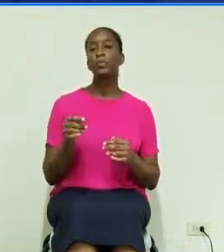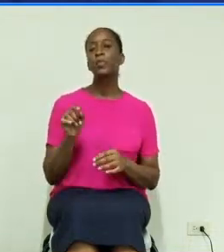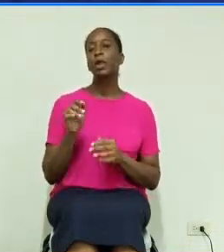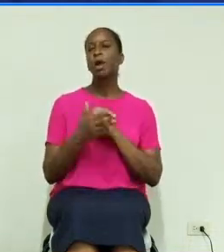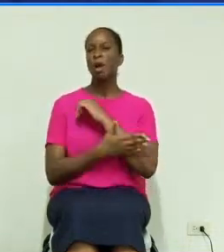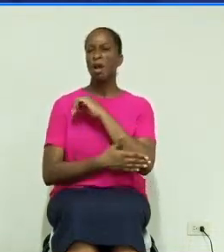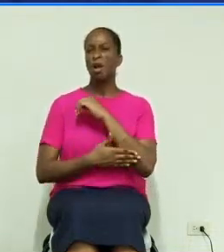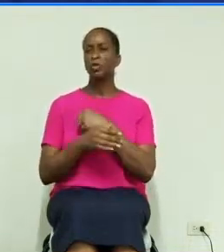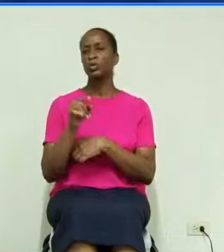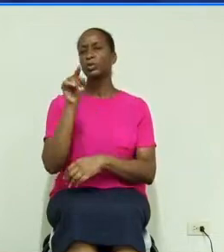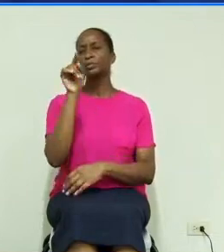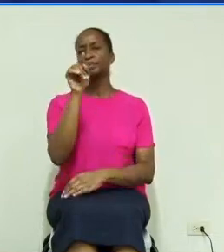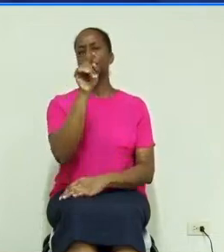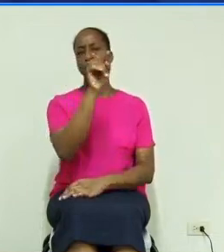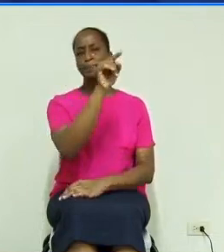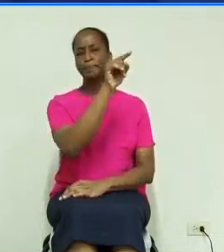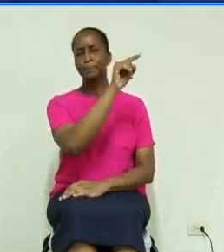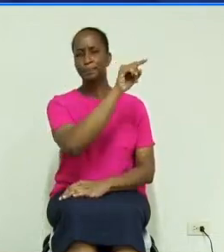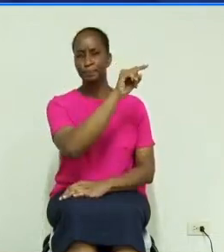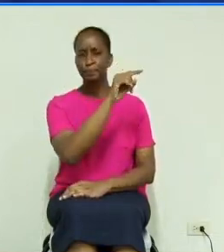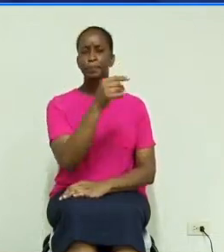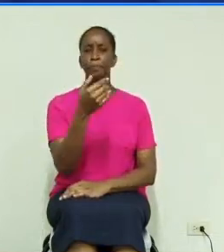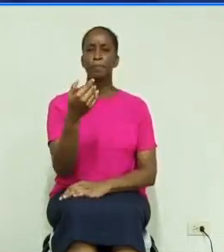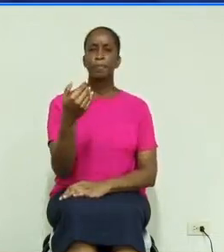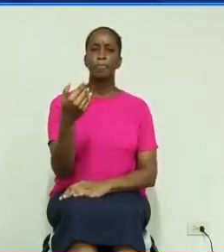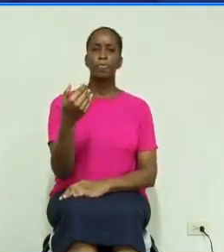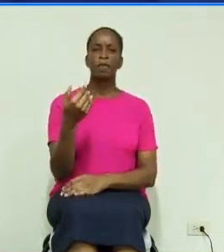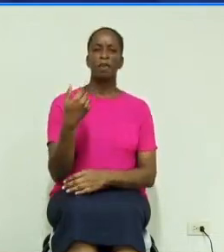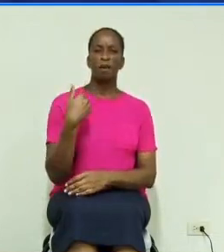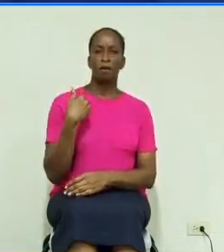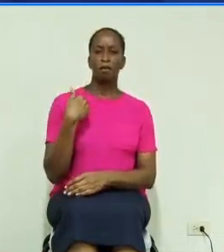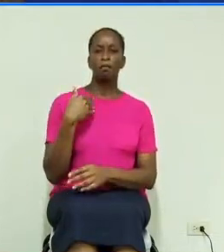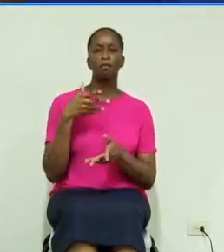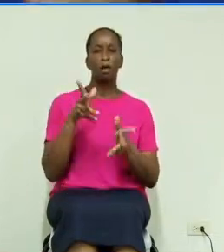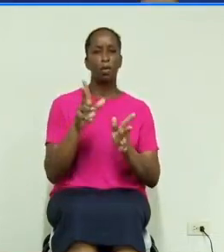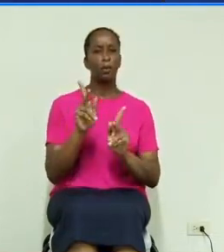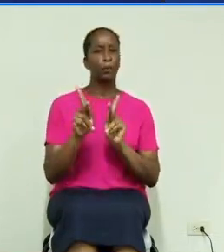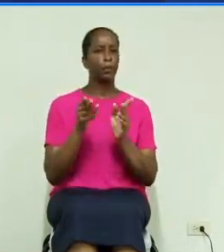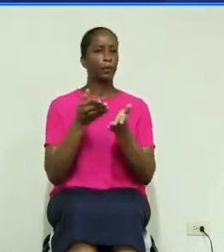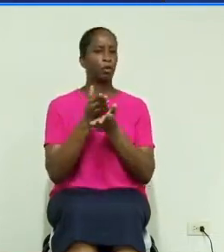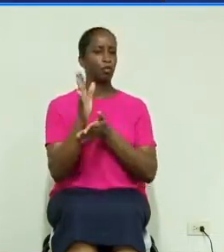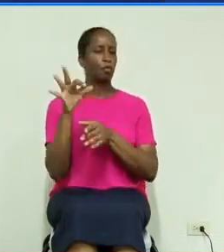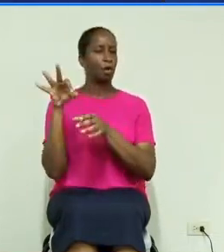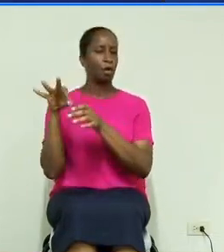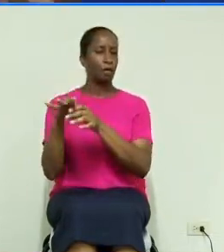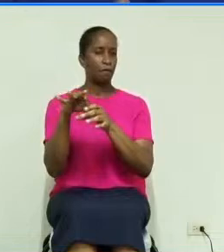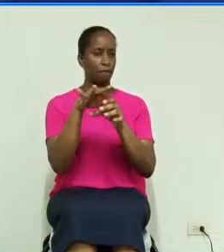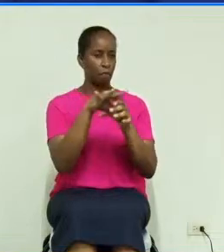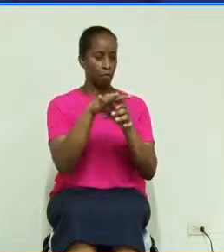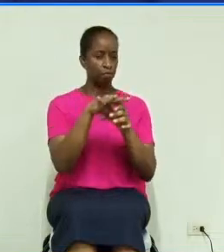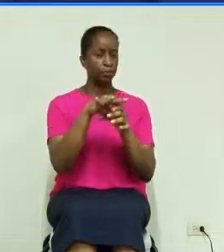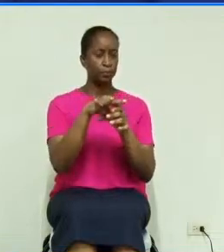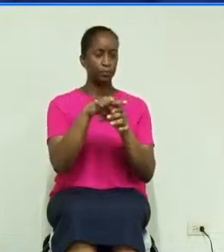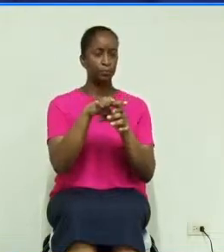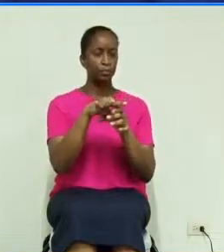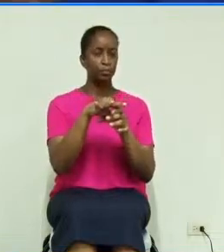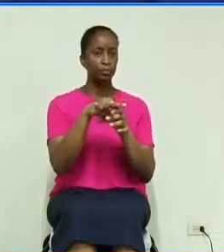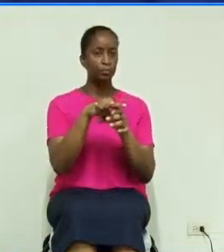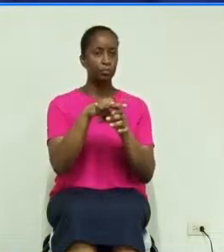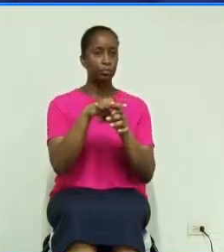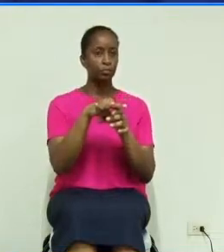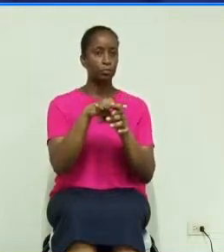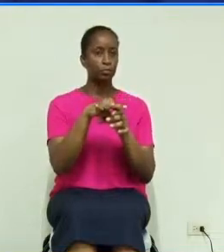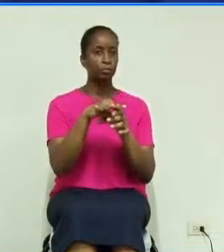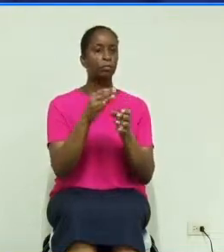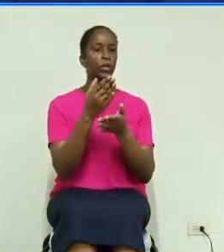legislatures, right? And as the chair just mentioned, we have countries that have bicameral legislatures, and